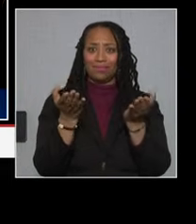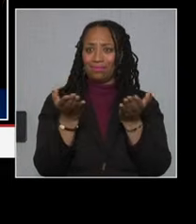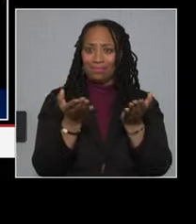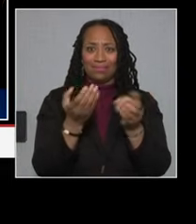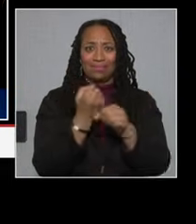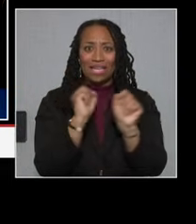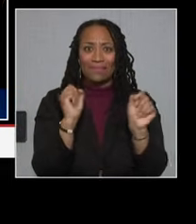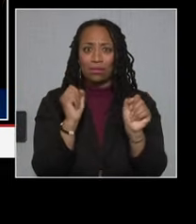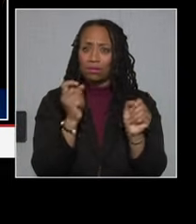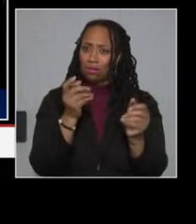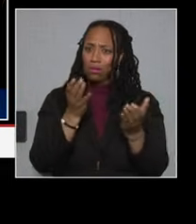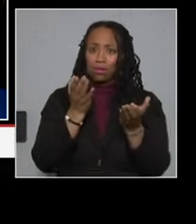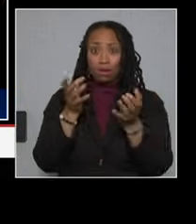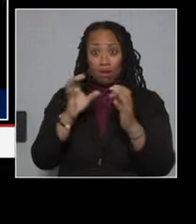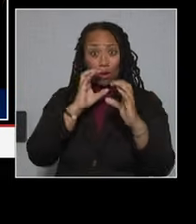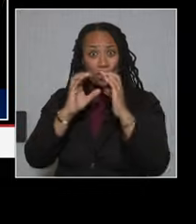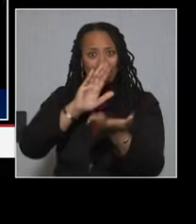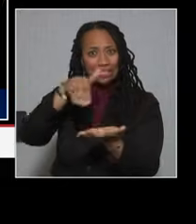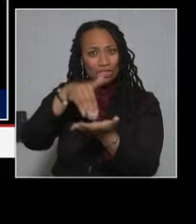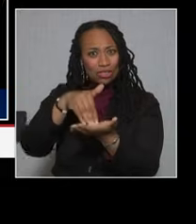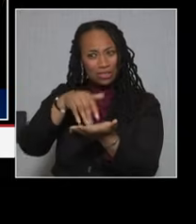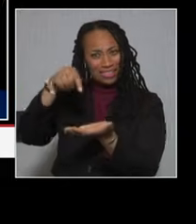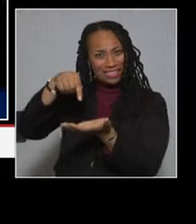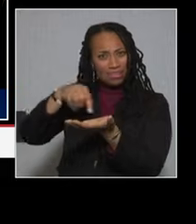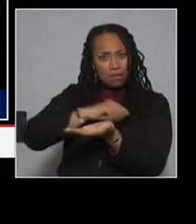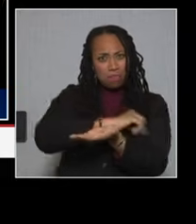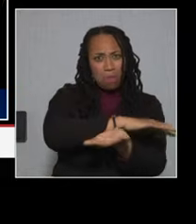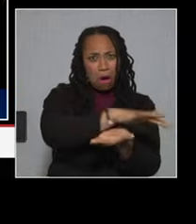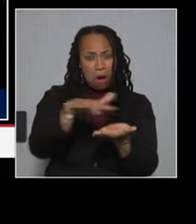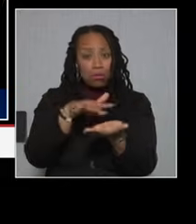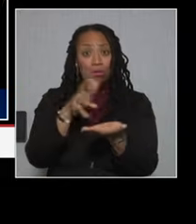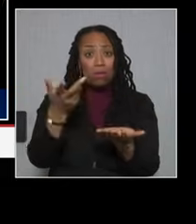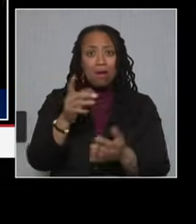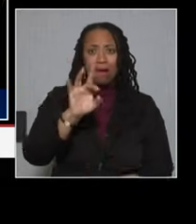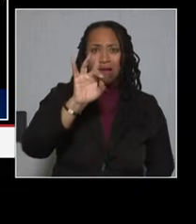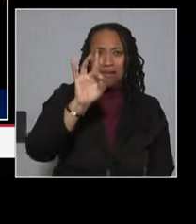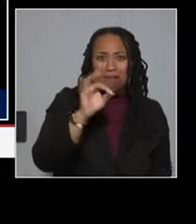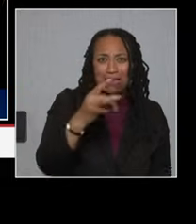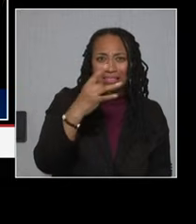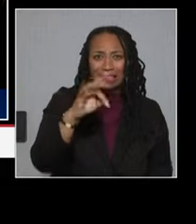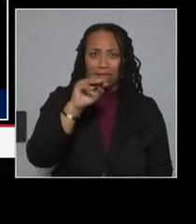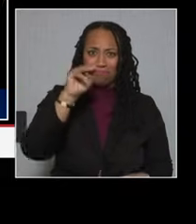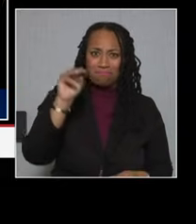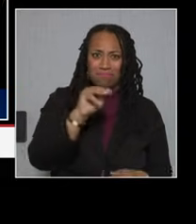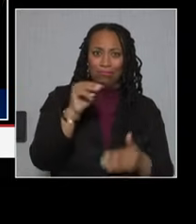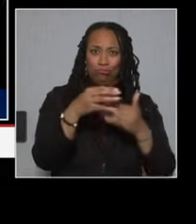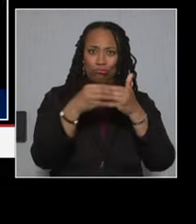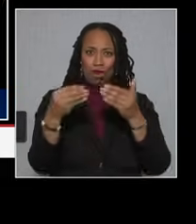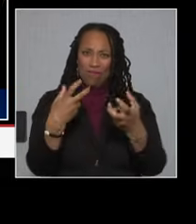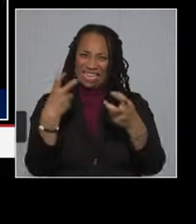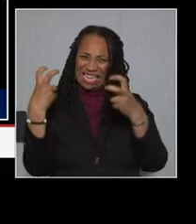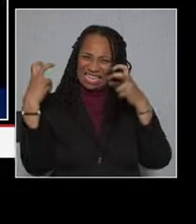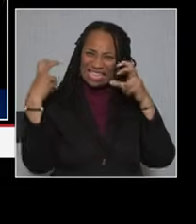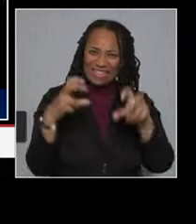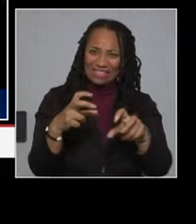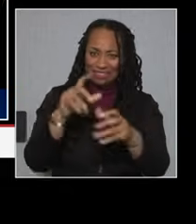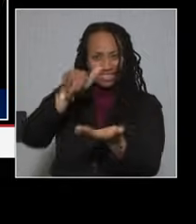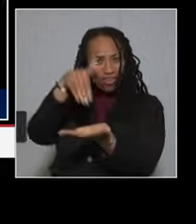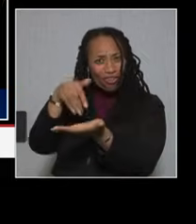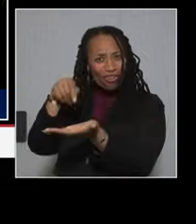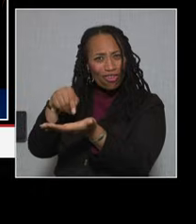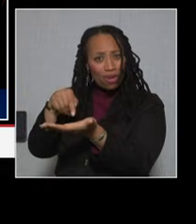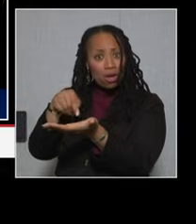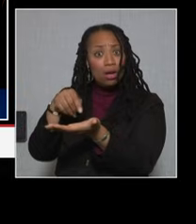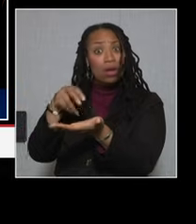in interoperability and our ability to make sure that no matter what happens, that we're always able to answer the call, to train our call takers on